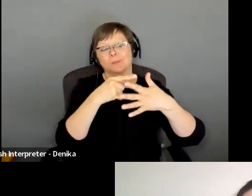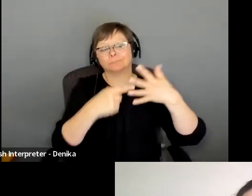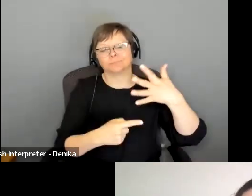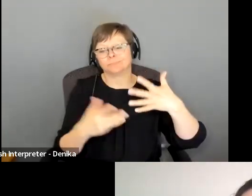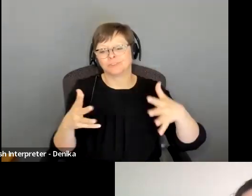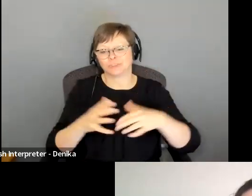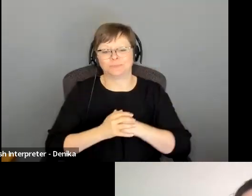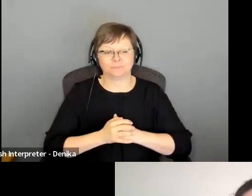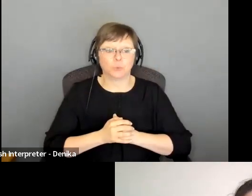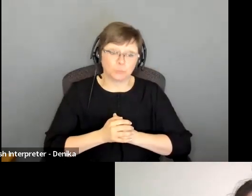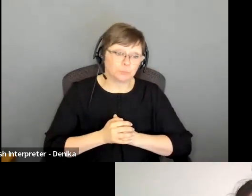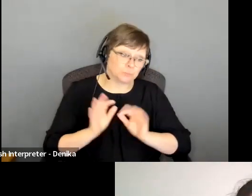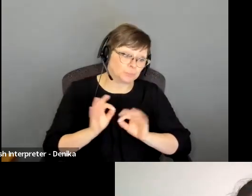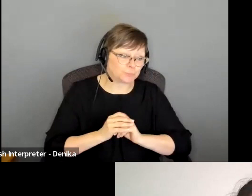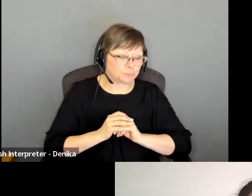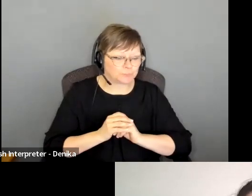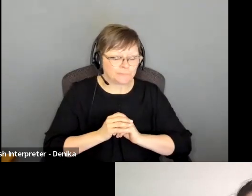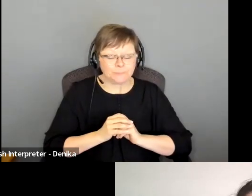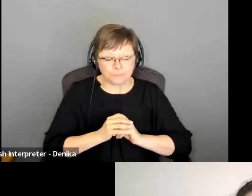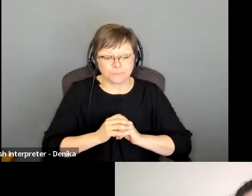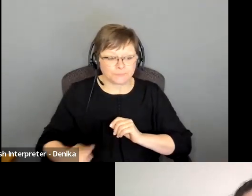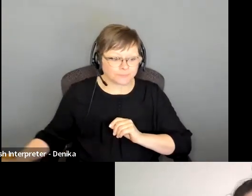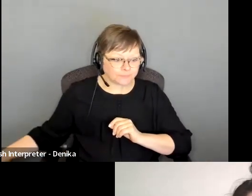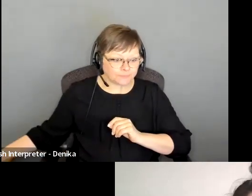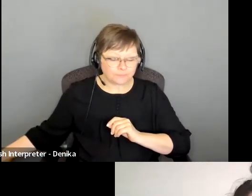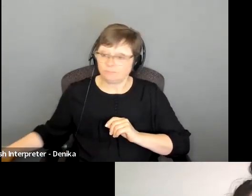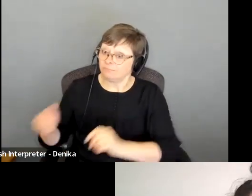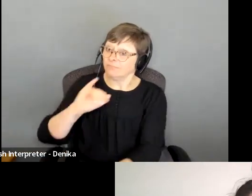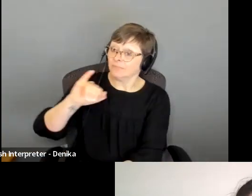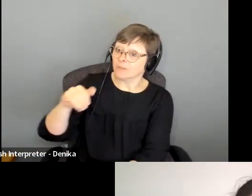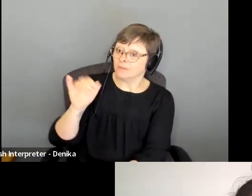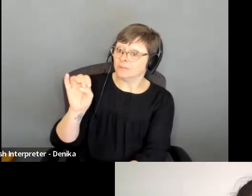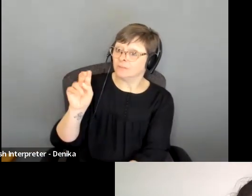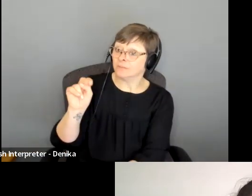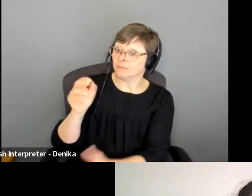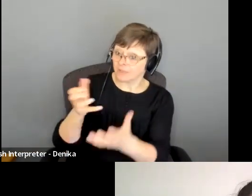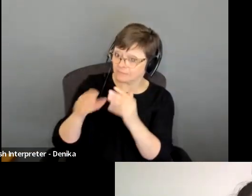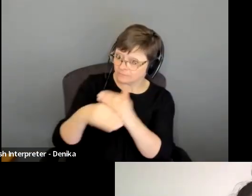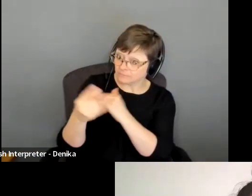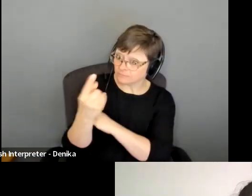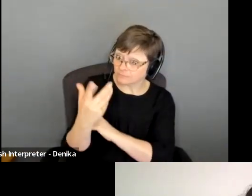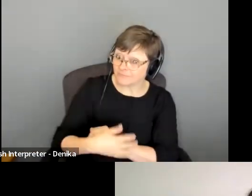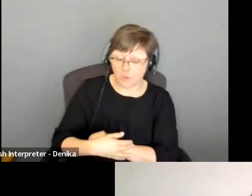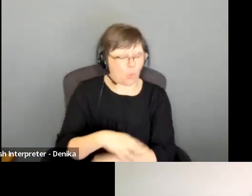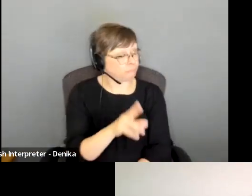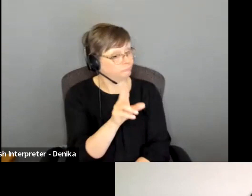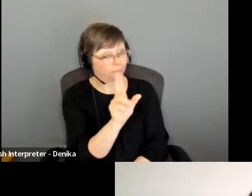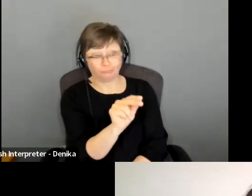No, there we go. Yeah. Anything to add, Jenna, to that one? No, I think that you got